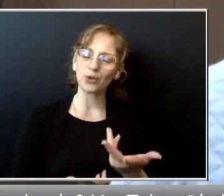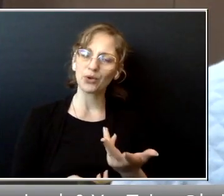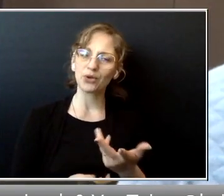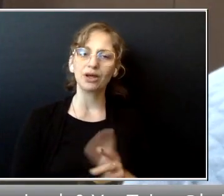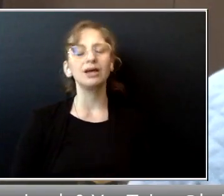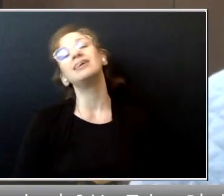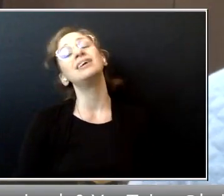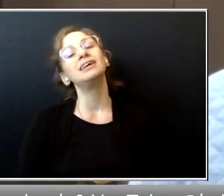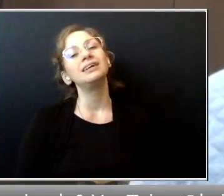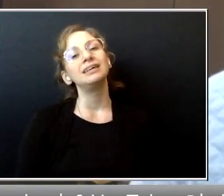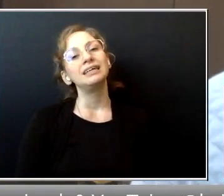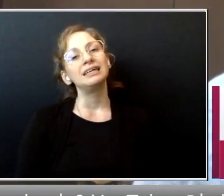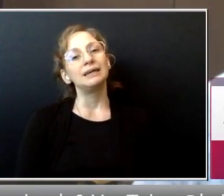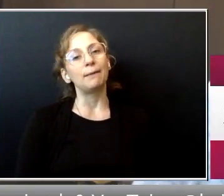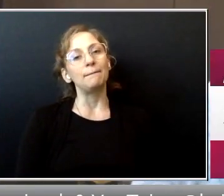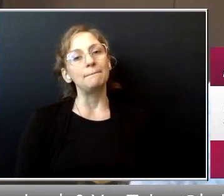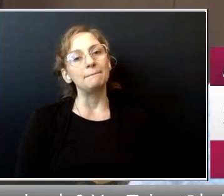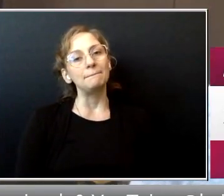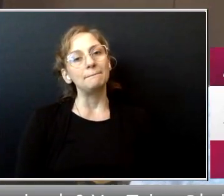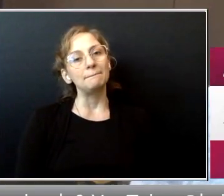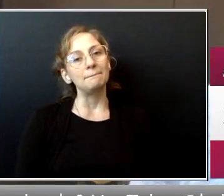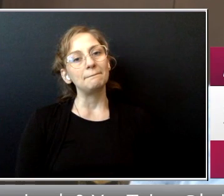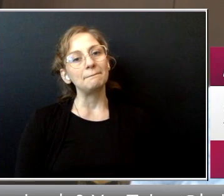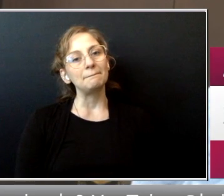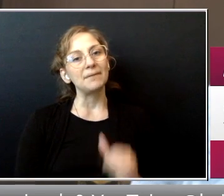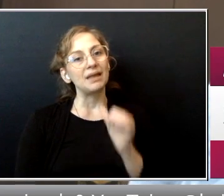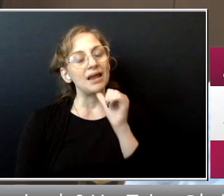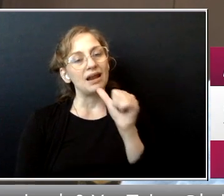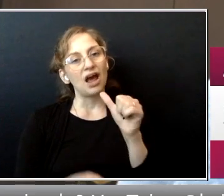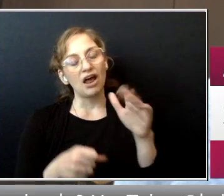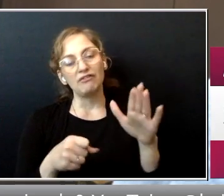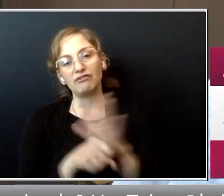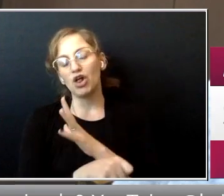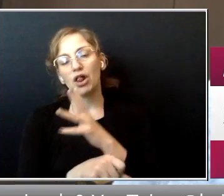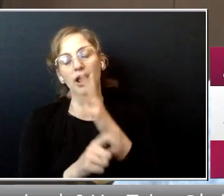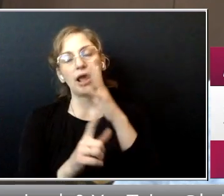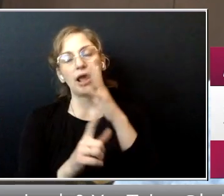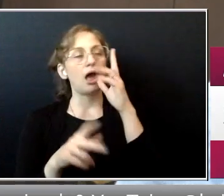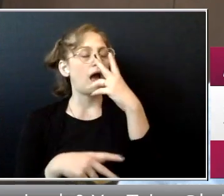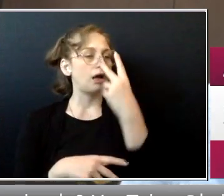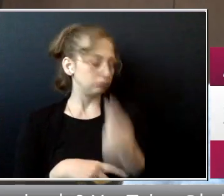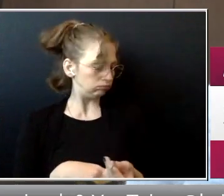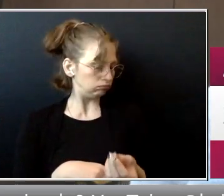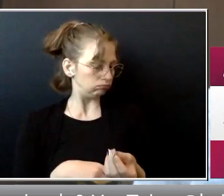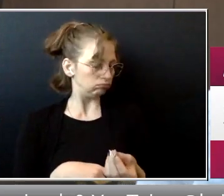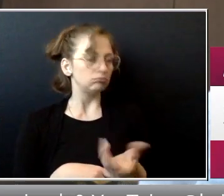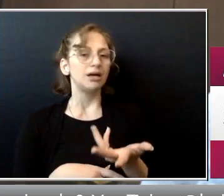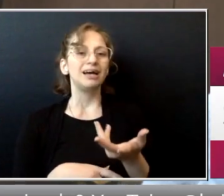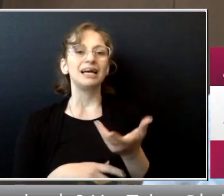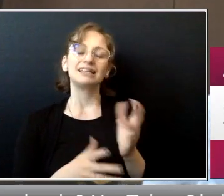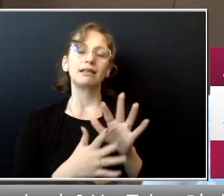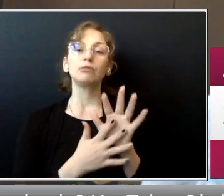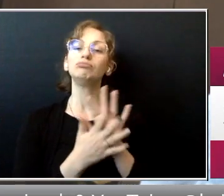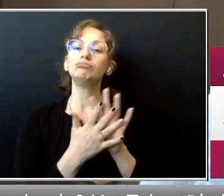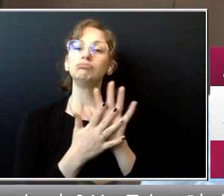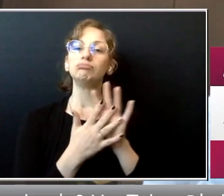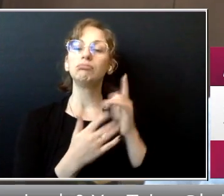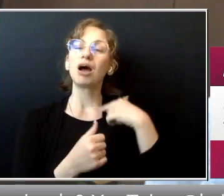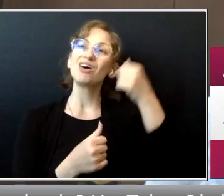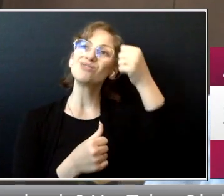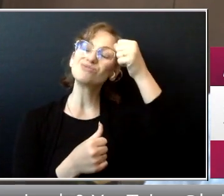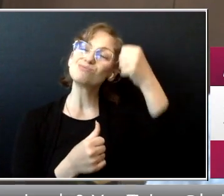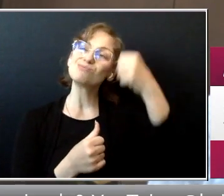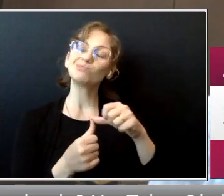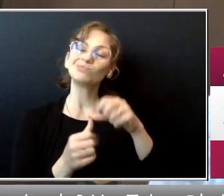Yeah, you're not fully knocked out, if you will. You're kind of in the twilight zone. So I remember some of the nurses being around